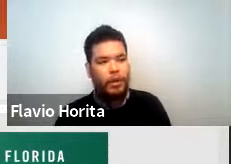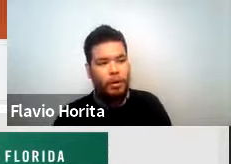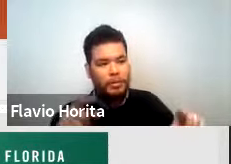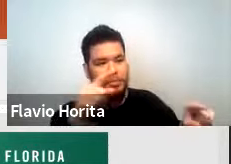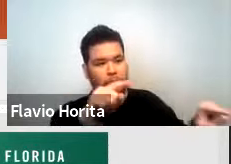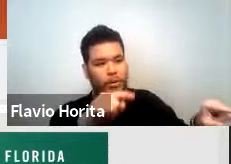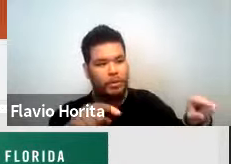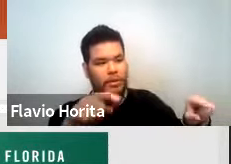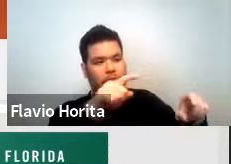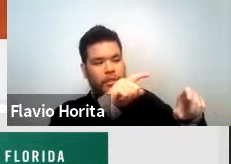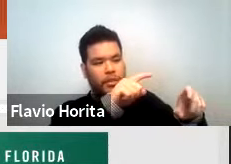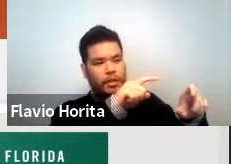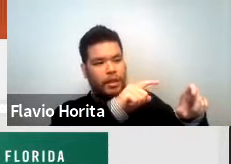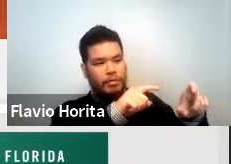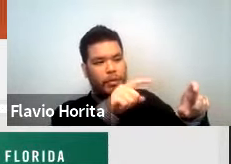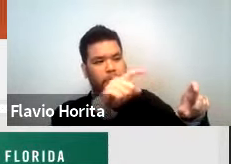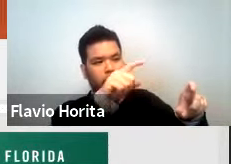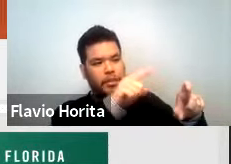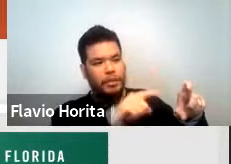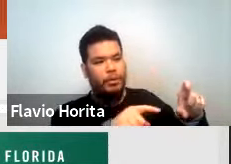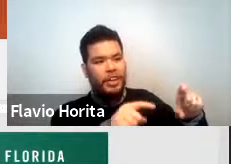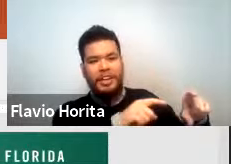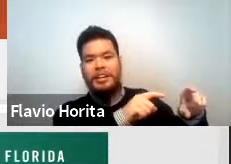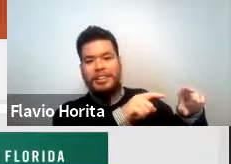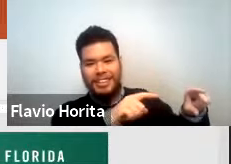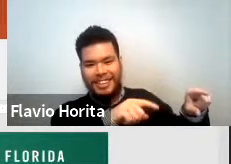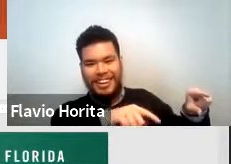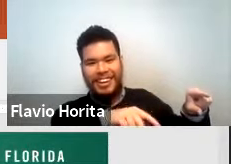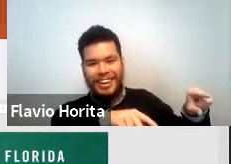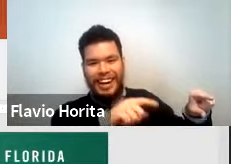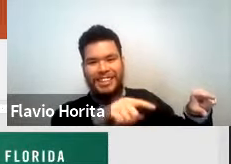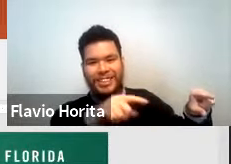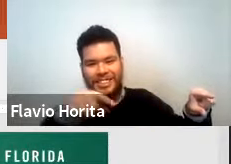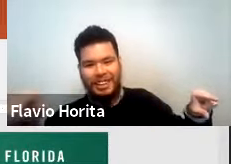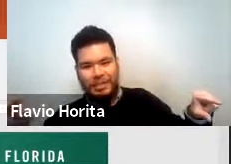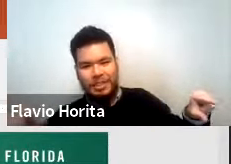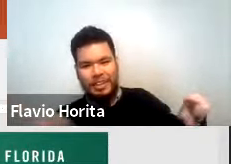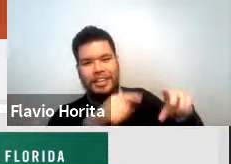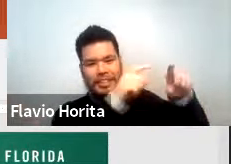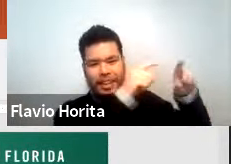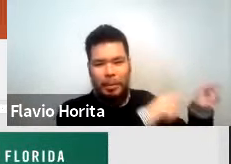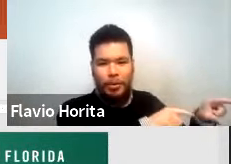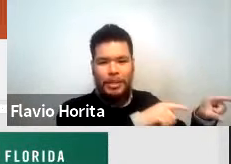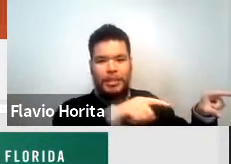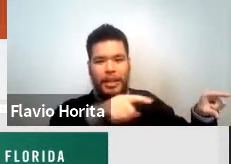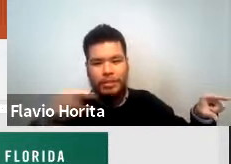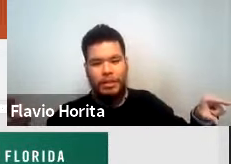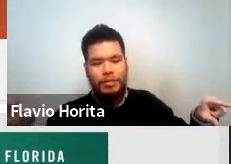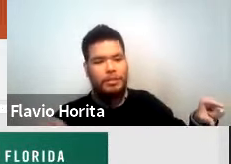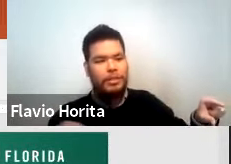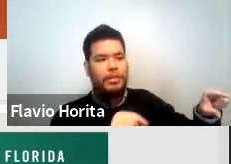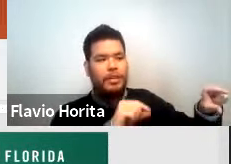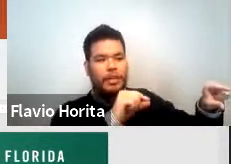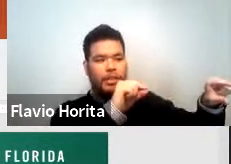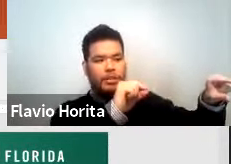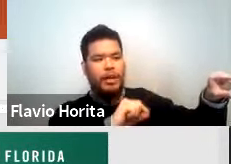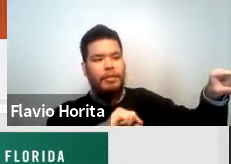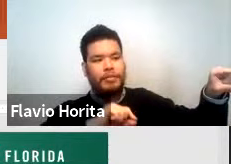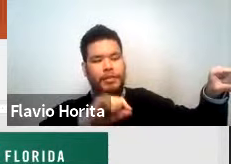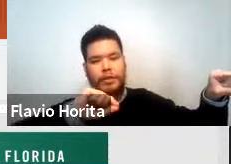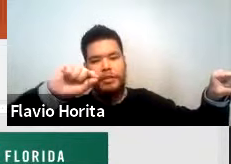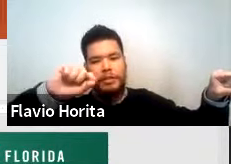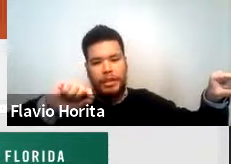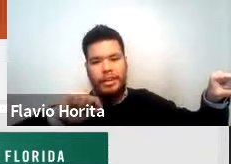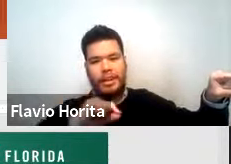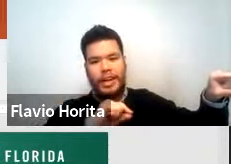understand from this process, from this new action design research, this elaborated action design research, that you